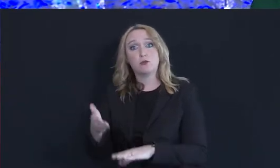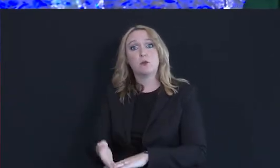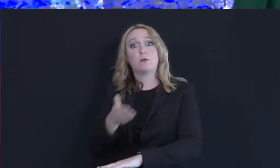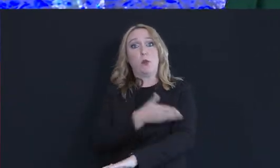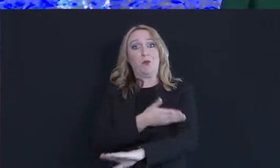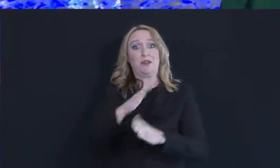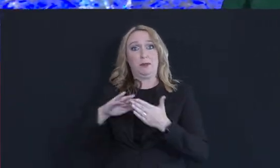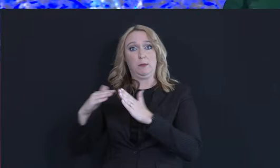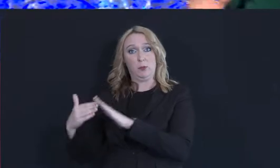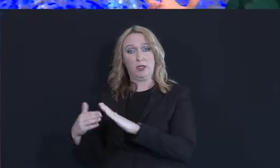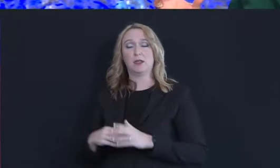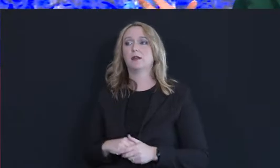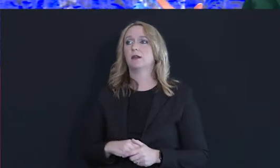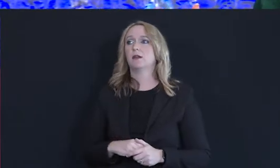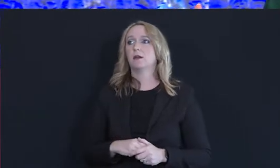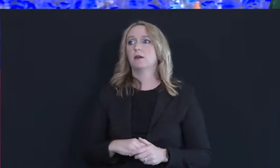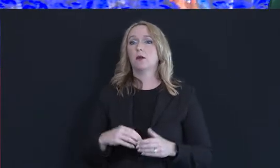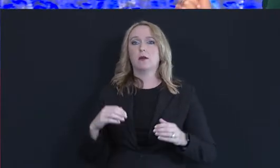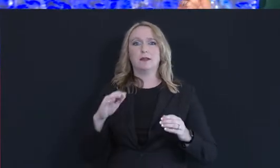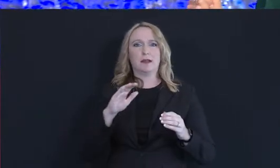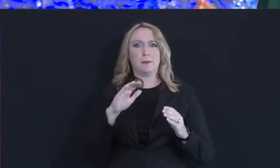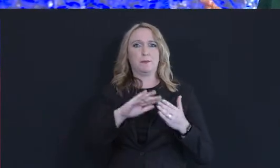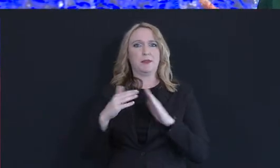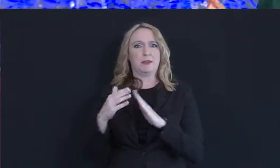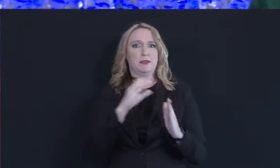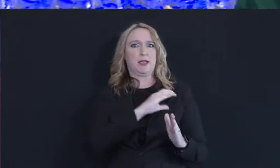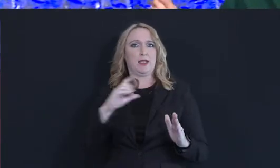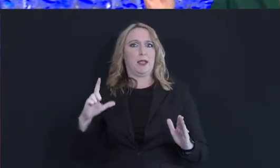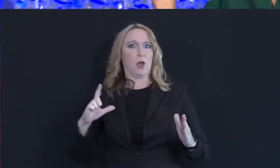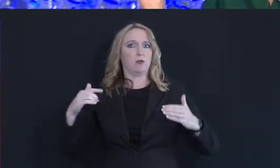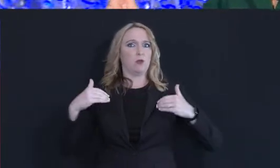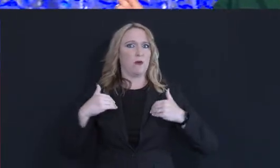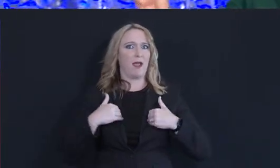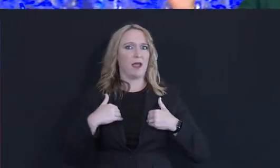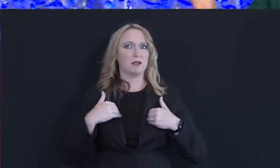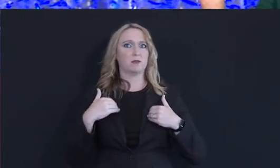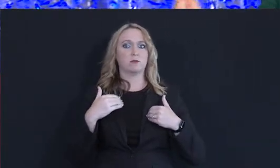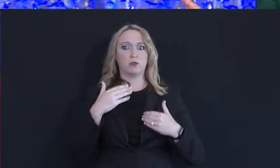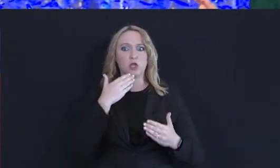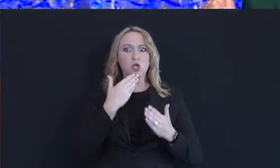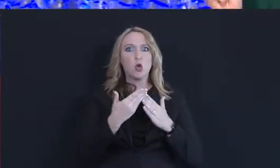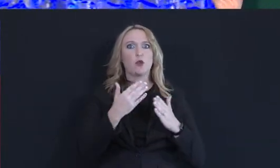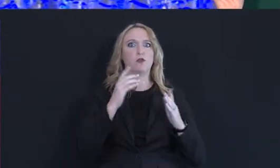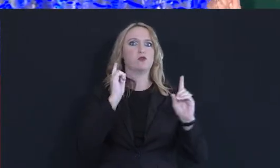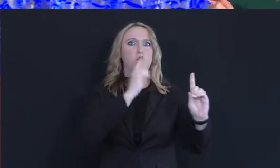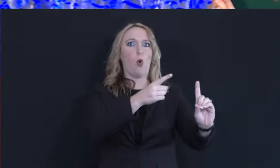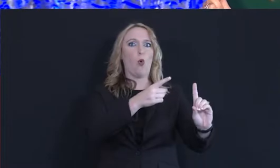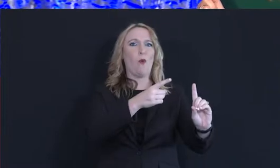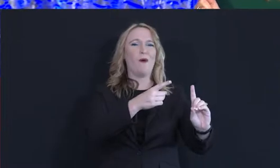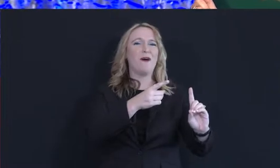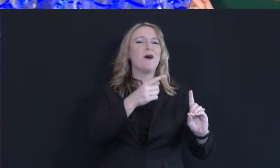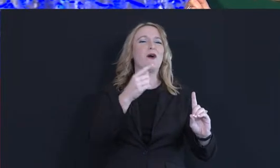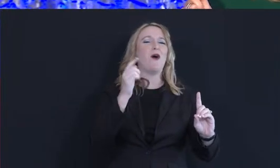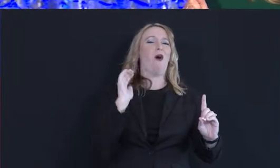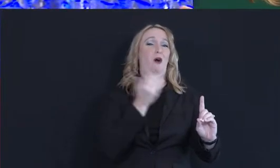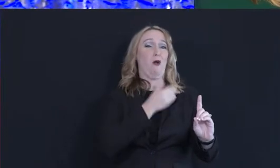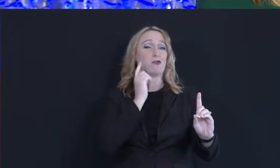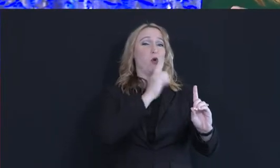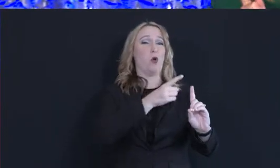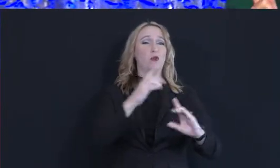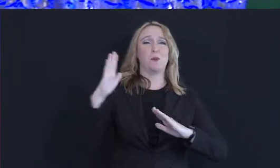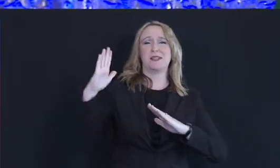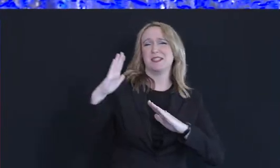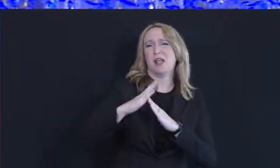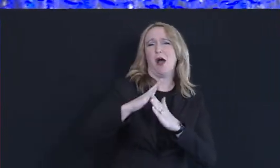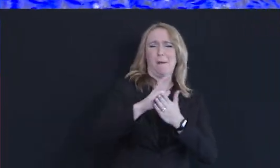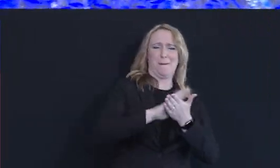an opportunity with really an ambitious goal what would it look like to be the cleanest city in the country this